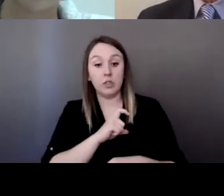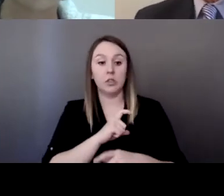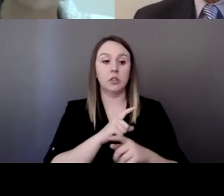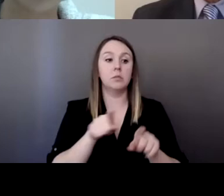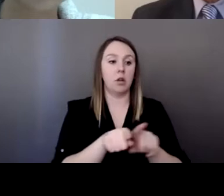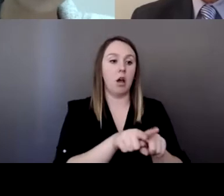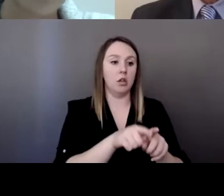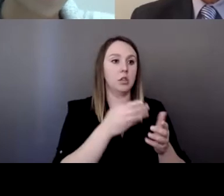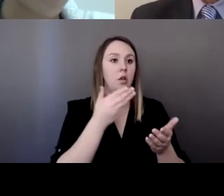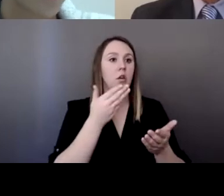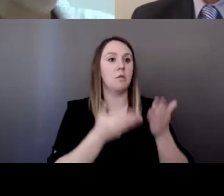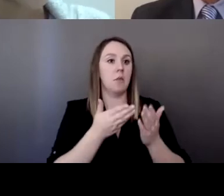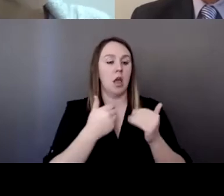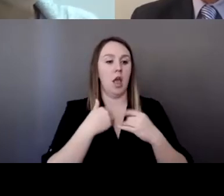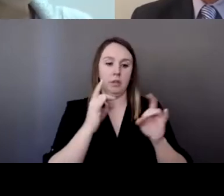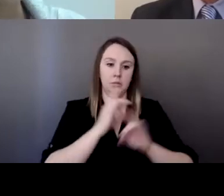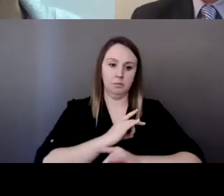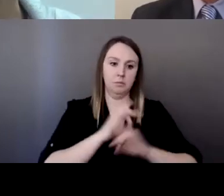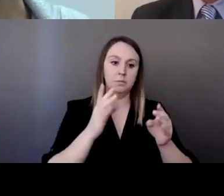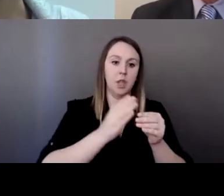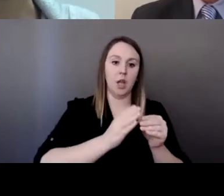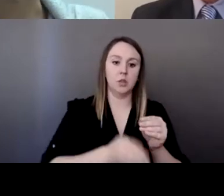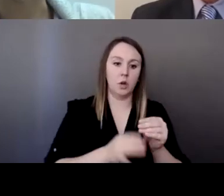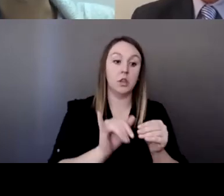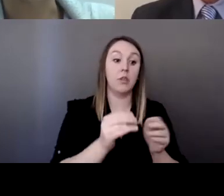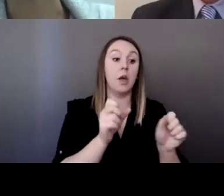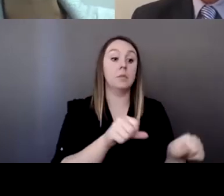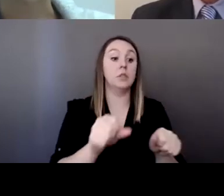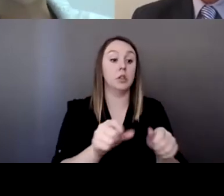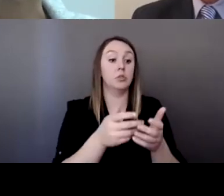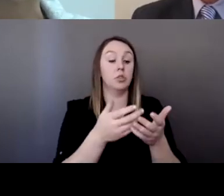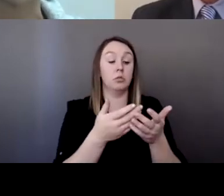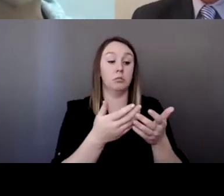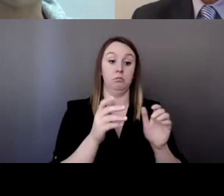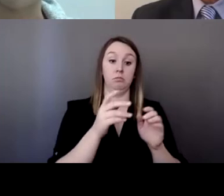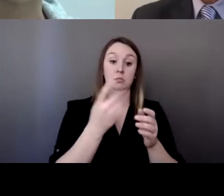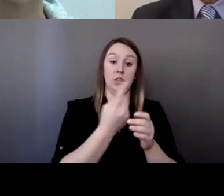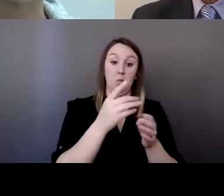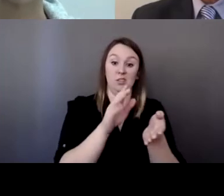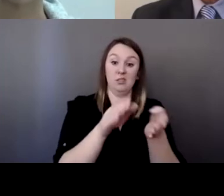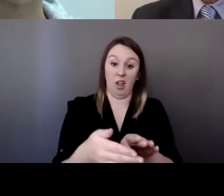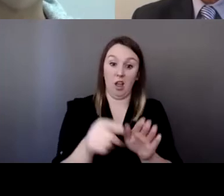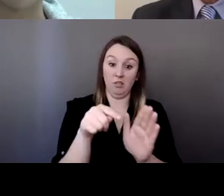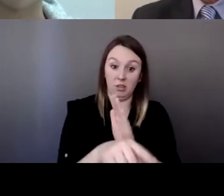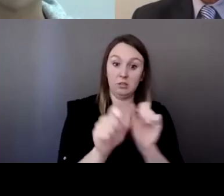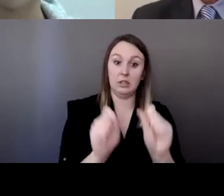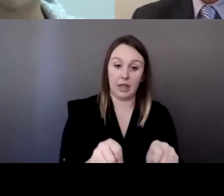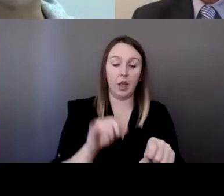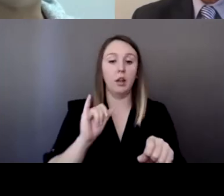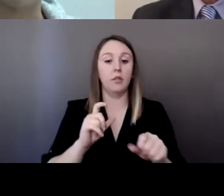into deadly force. So those are the situations that our officers are actually faced with every single